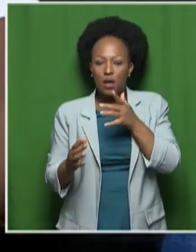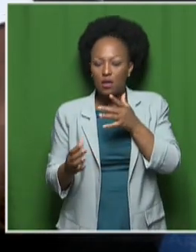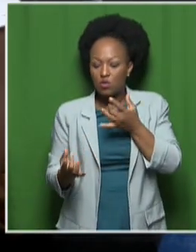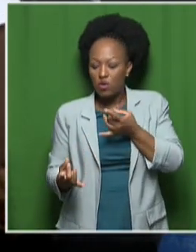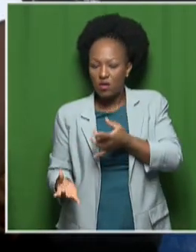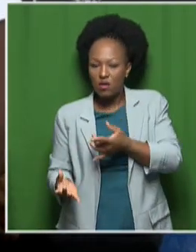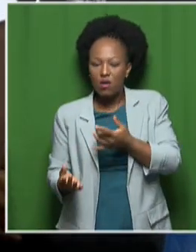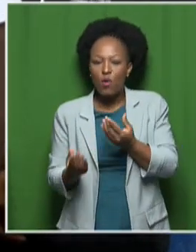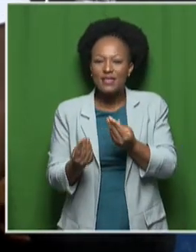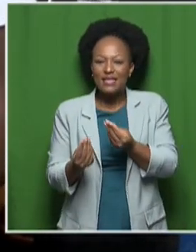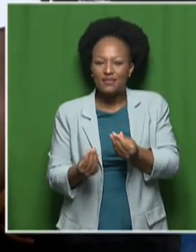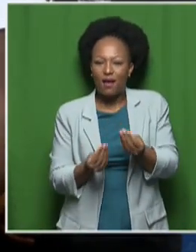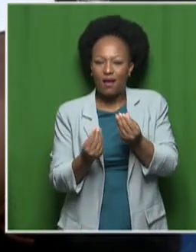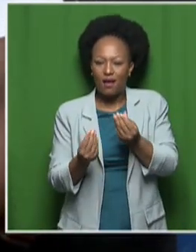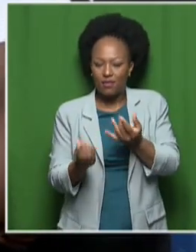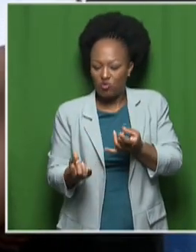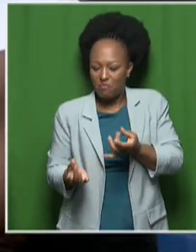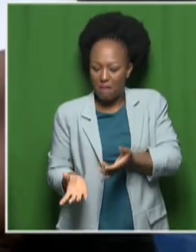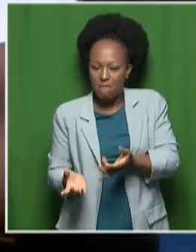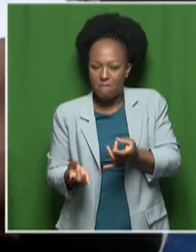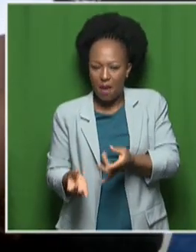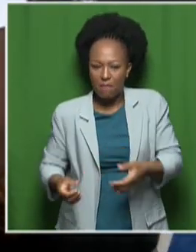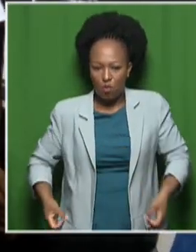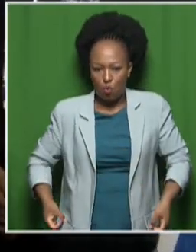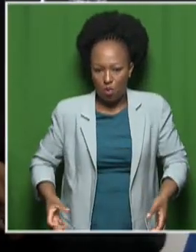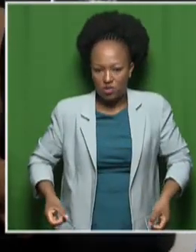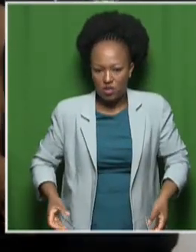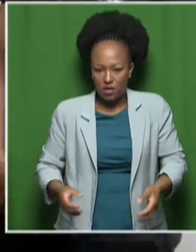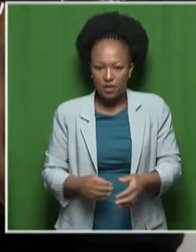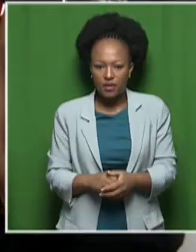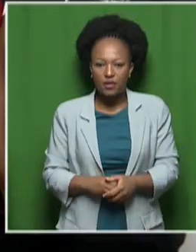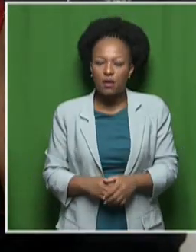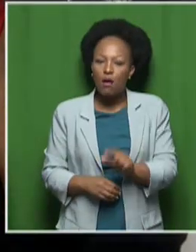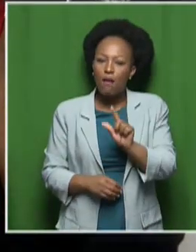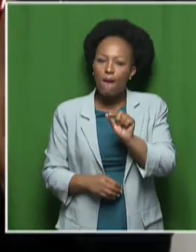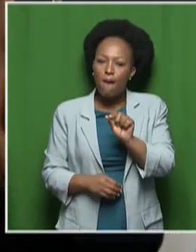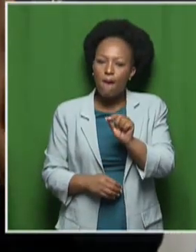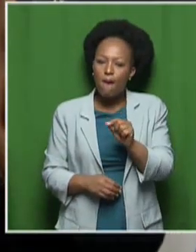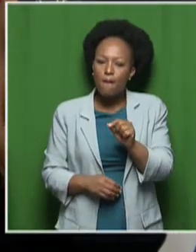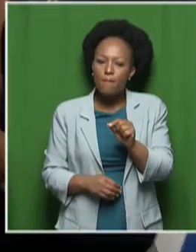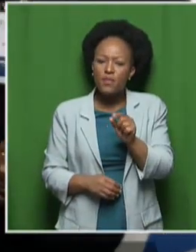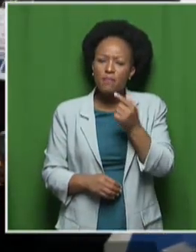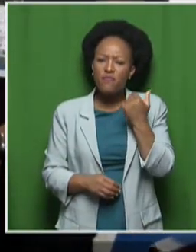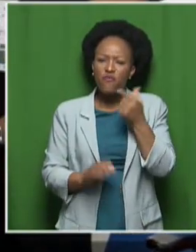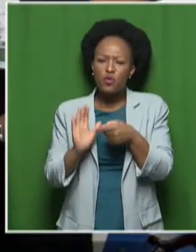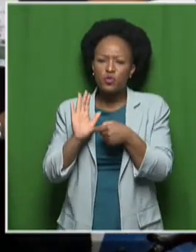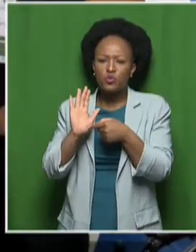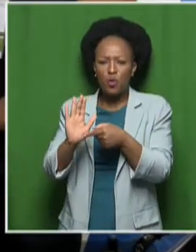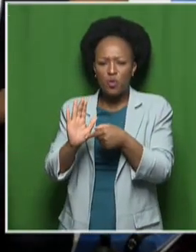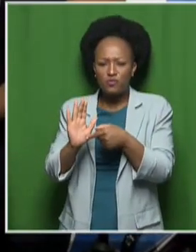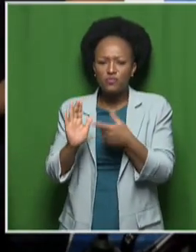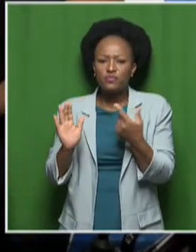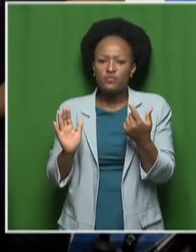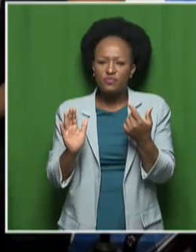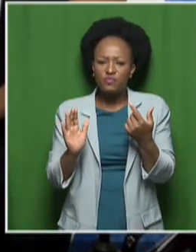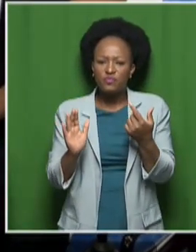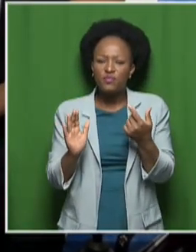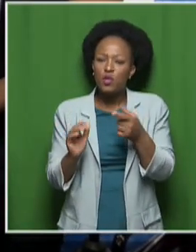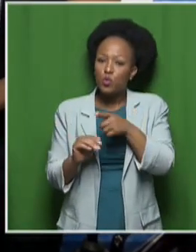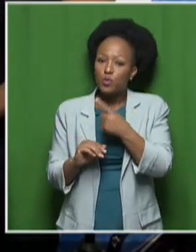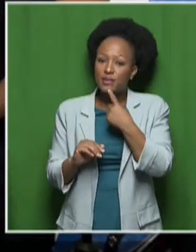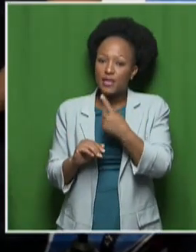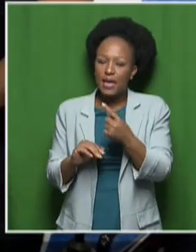wheelchair via sensors. Well, it's absolutely fascinating because you were showing me earlier, you know, as